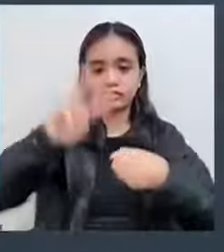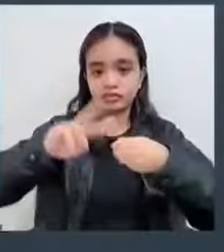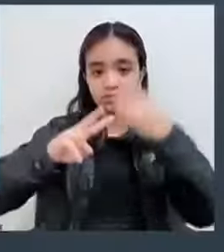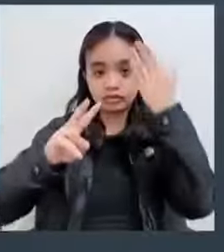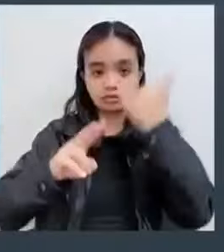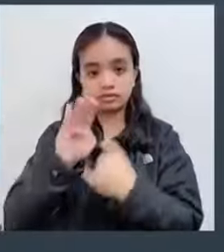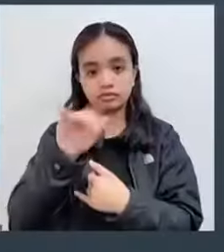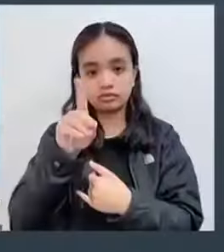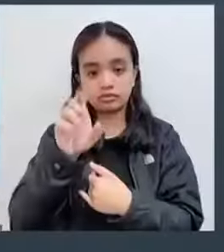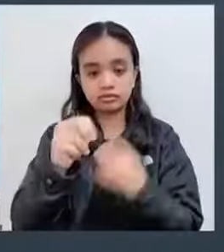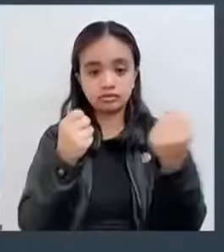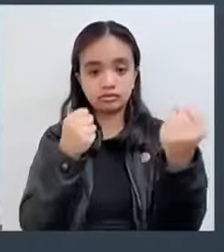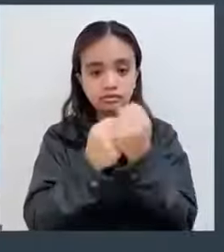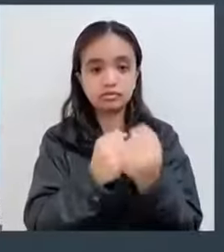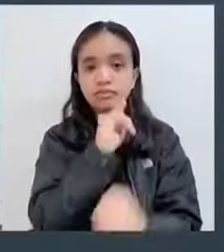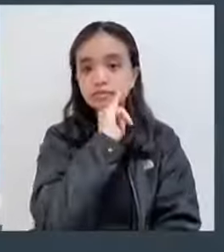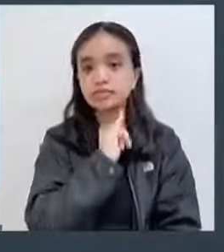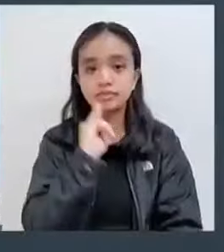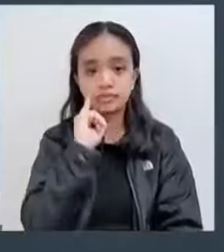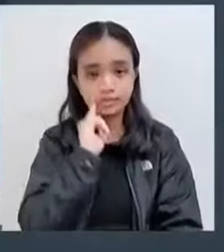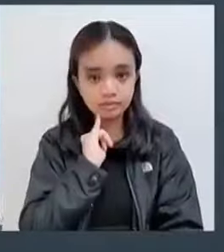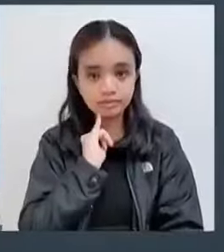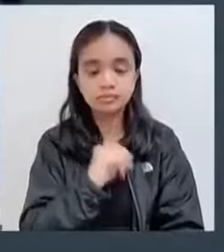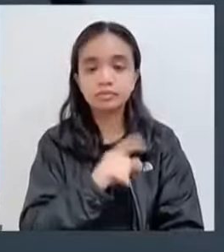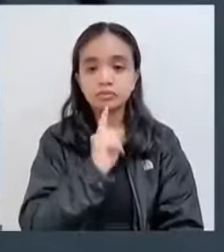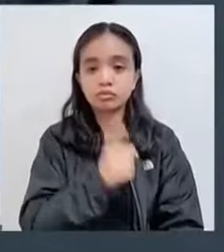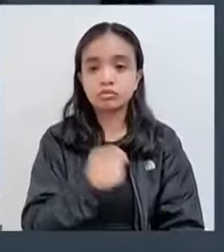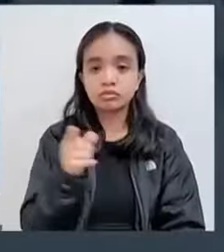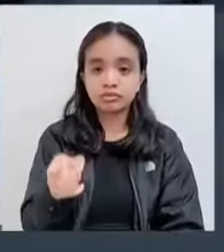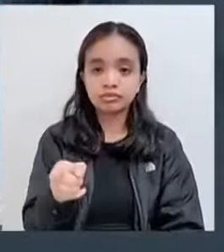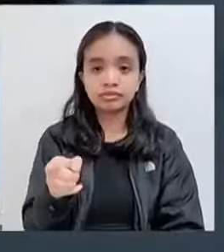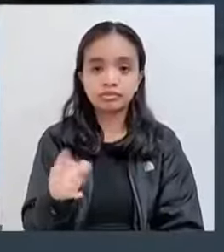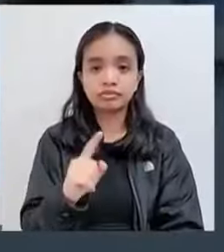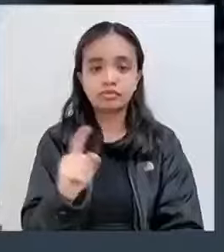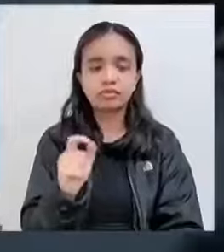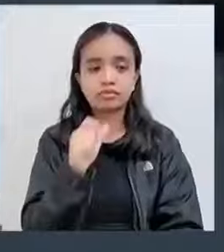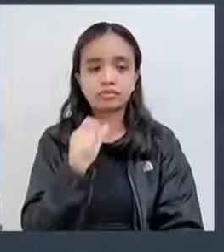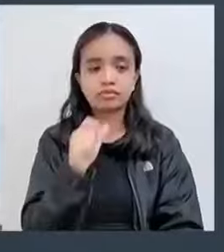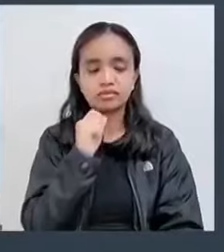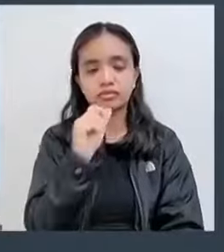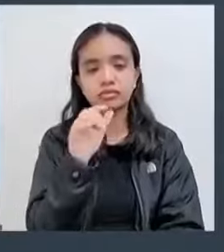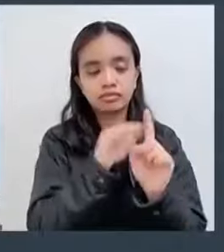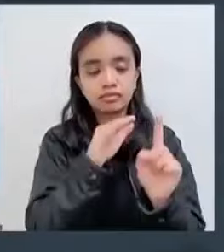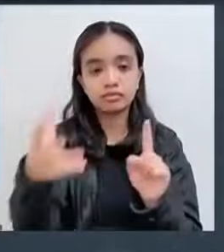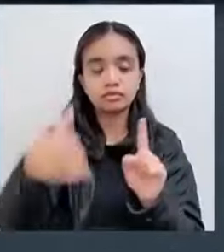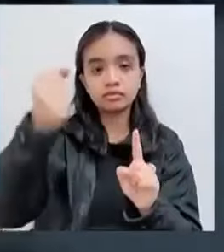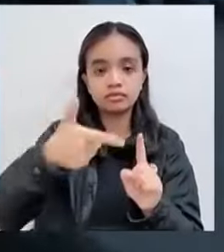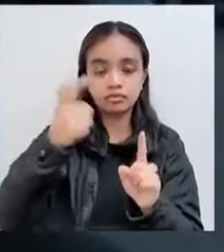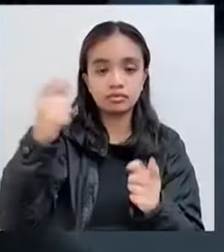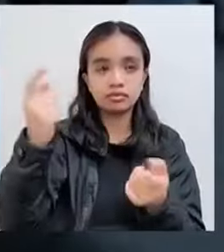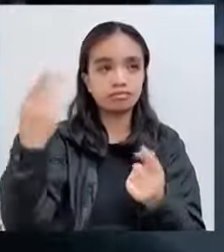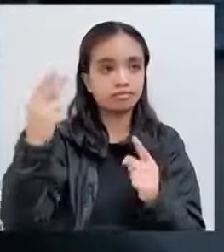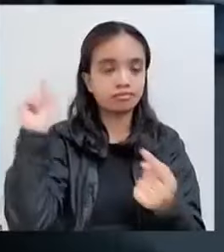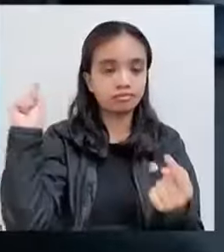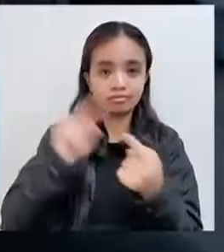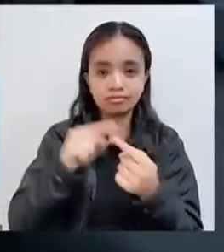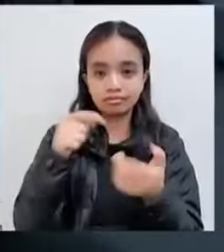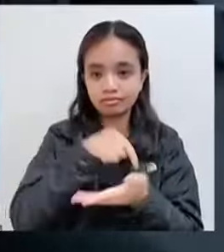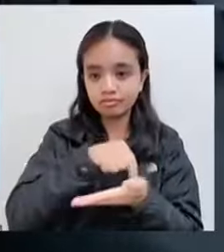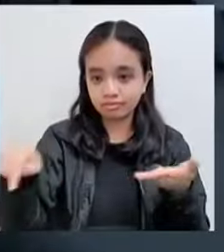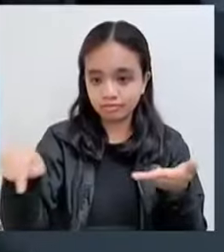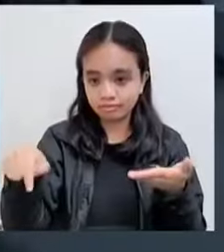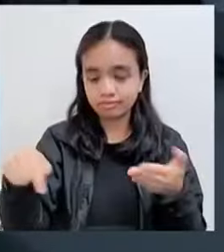for Israel and the fact that his administration didn't call for a ceasefire until this week, when Vice President Kamala Harris said